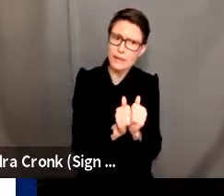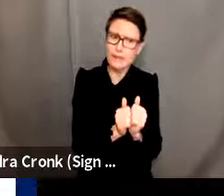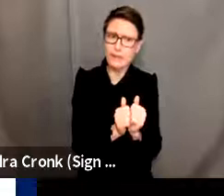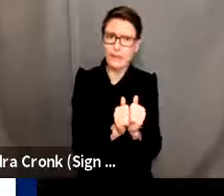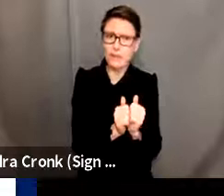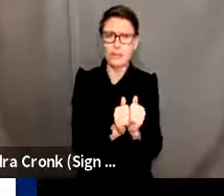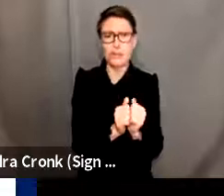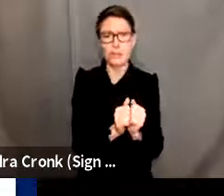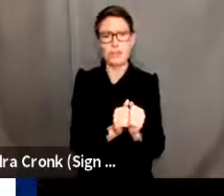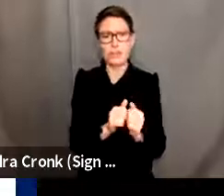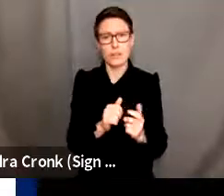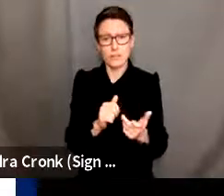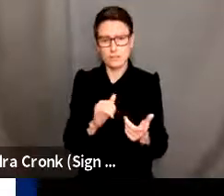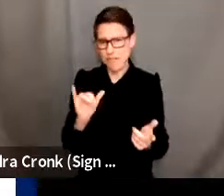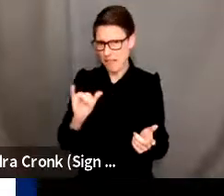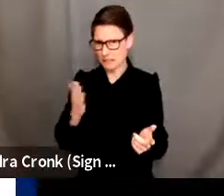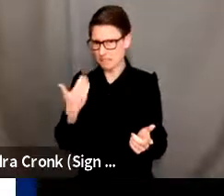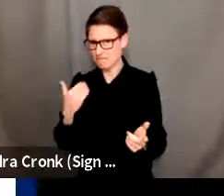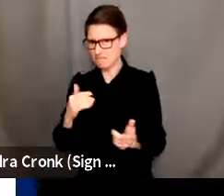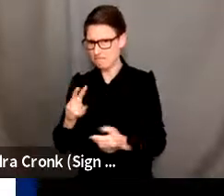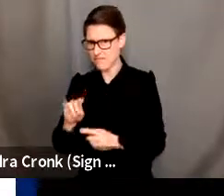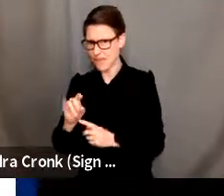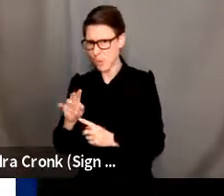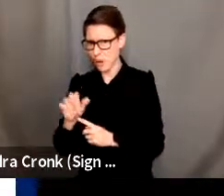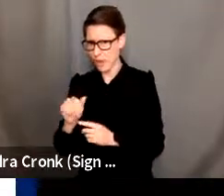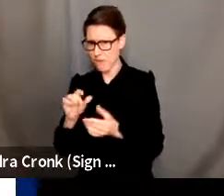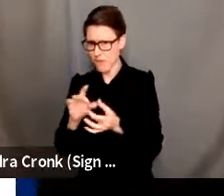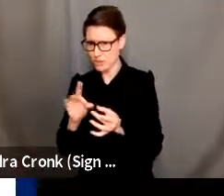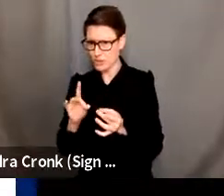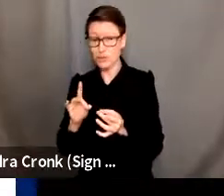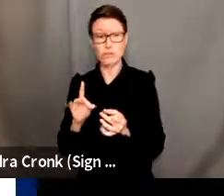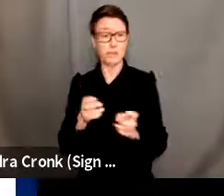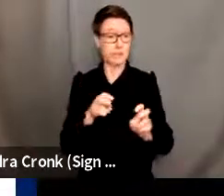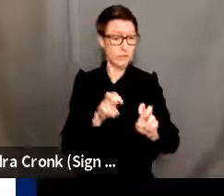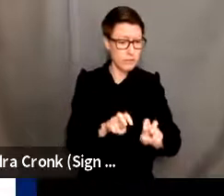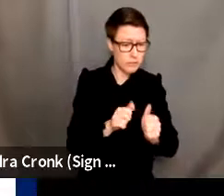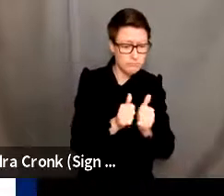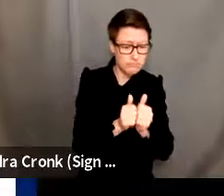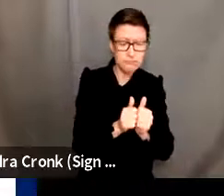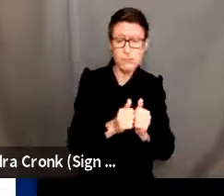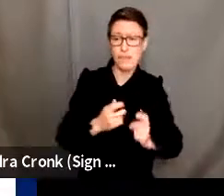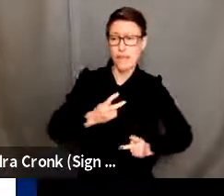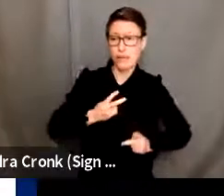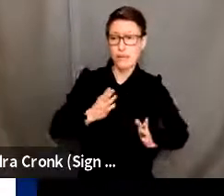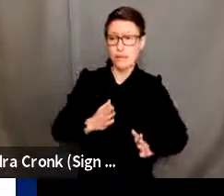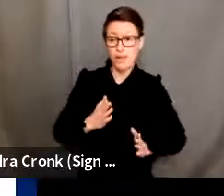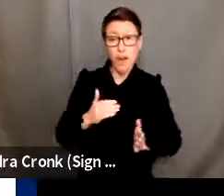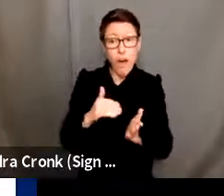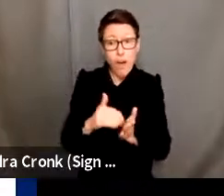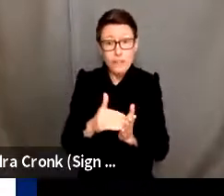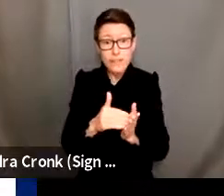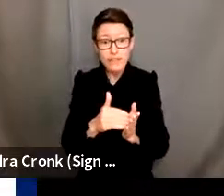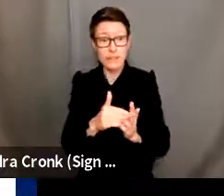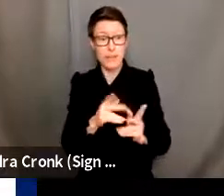visiting with the veterans. In many cases, veterans that have been in combat and or suffer from